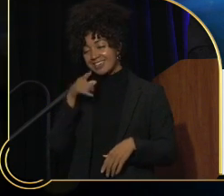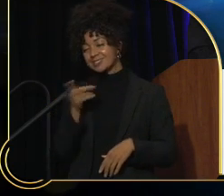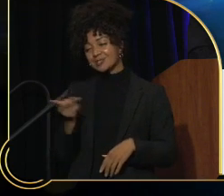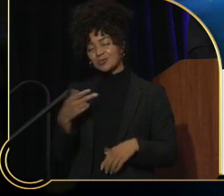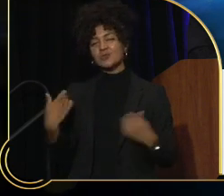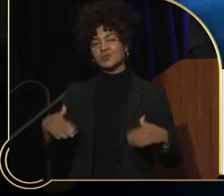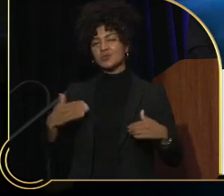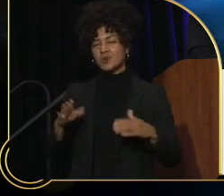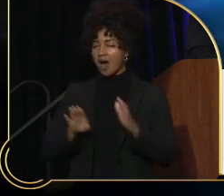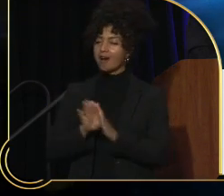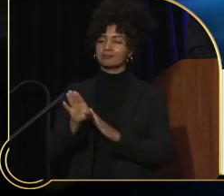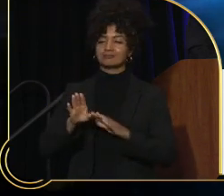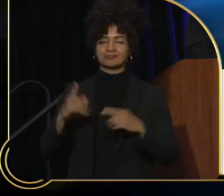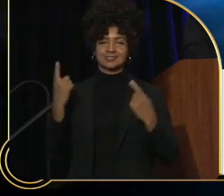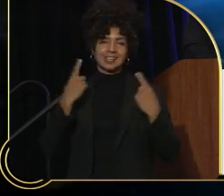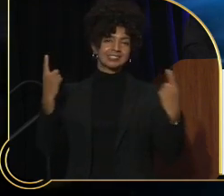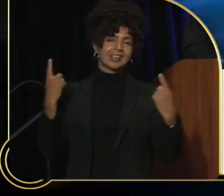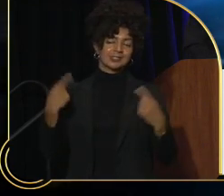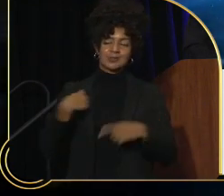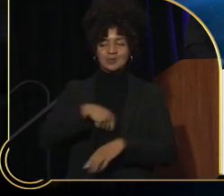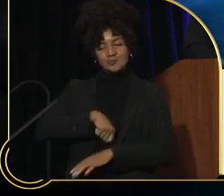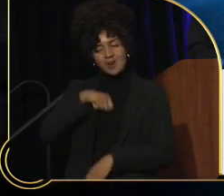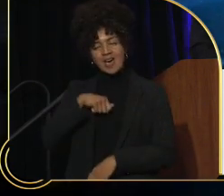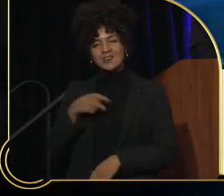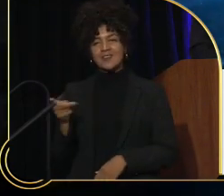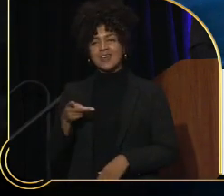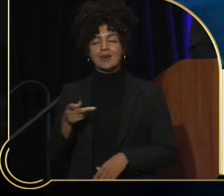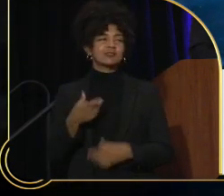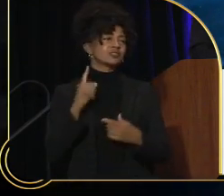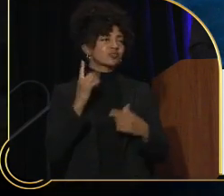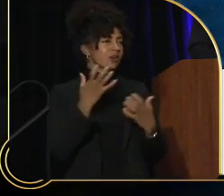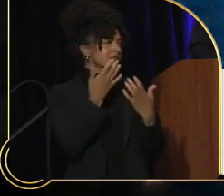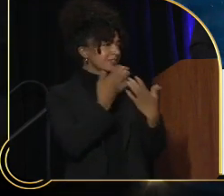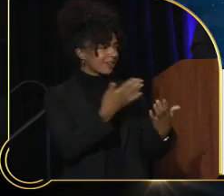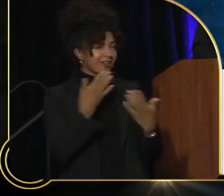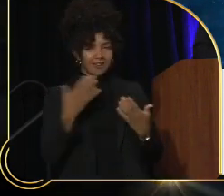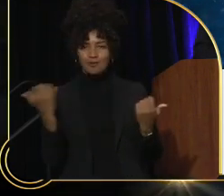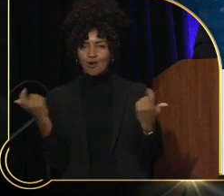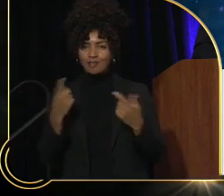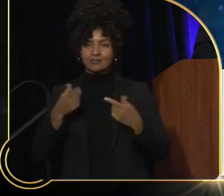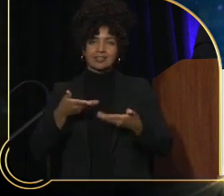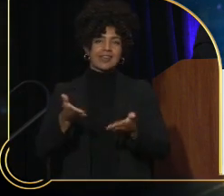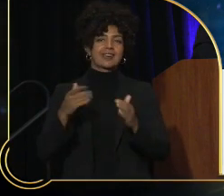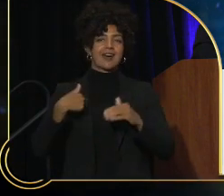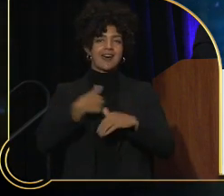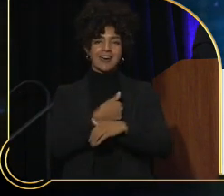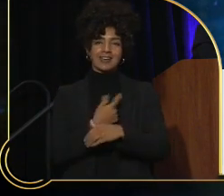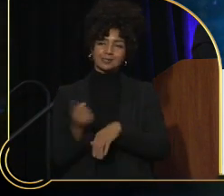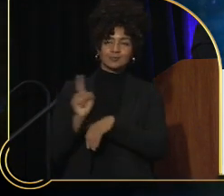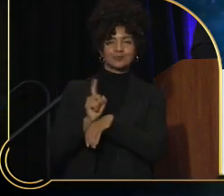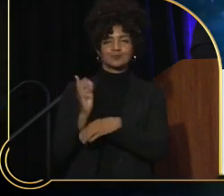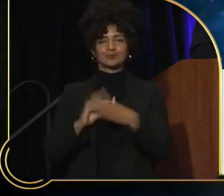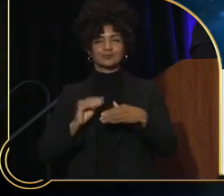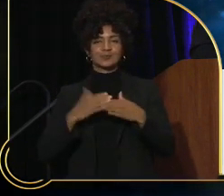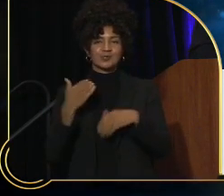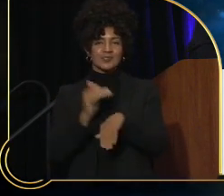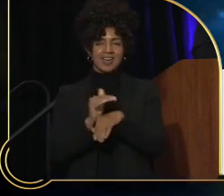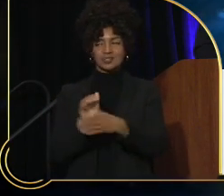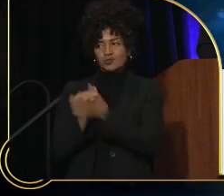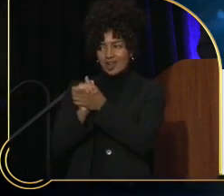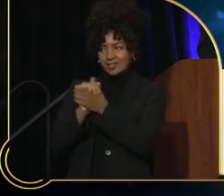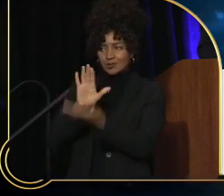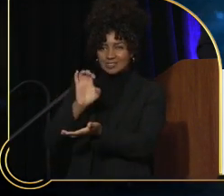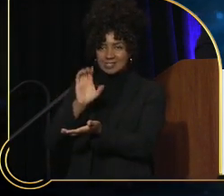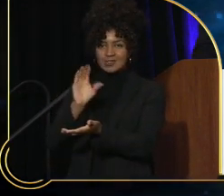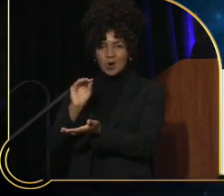so proud of them. And I just want to thank you all for letting us come tonight and congratulate your CEO on doing a fabulous job. Thank